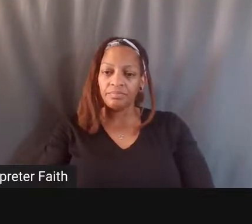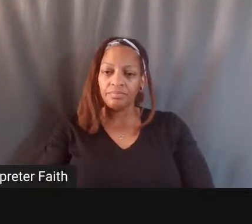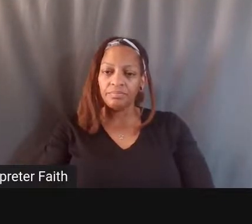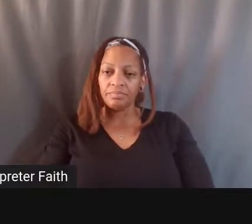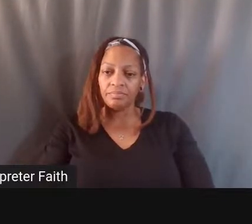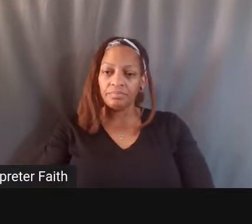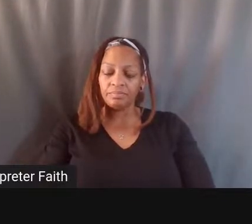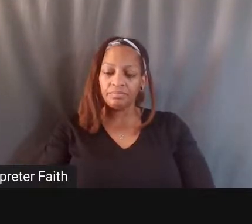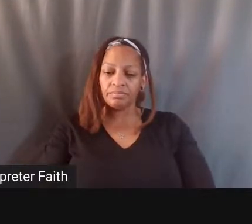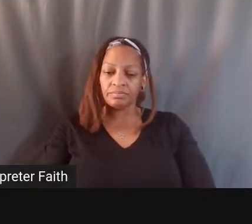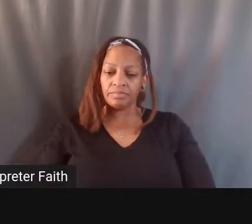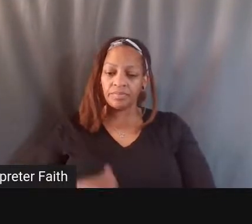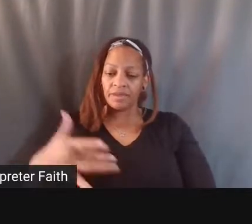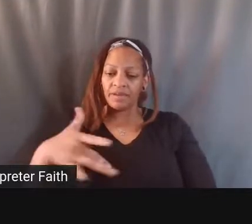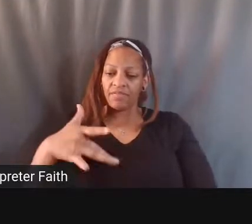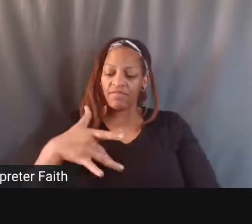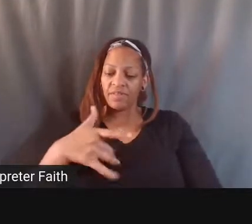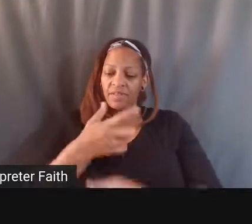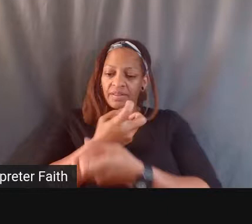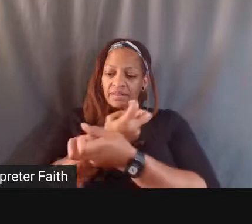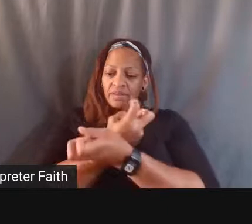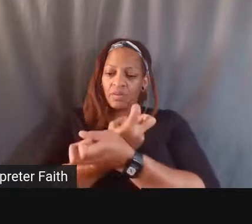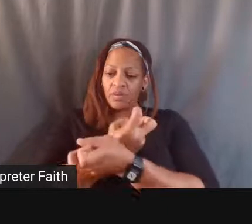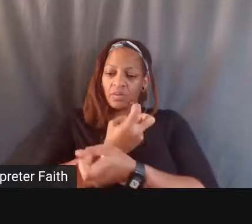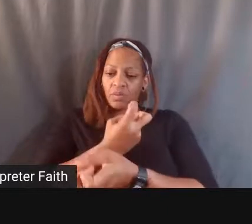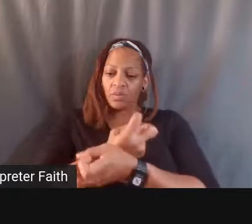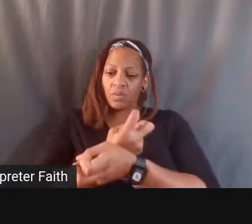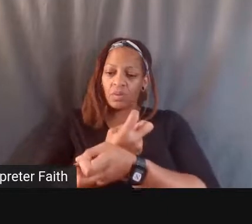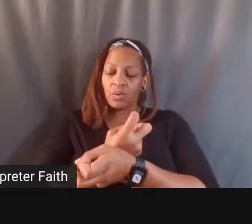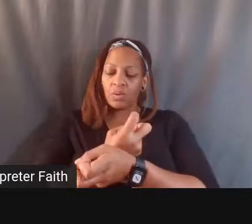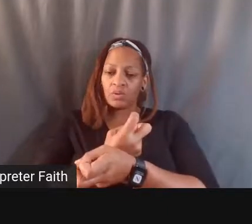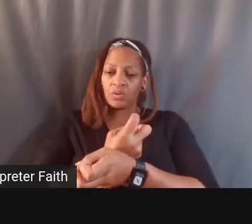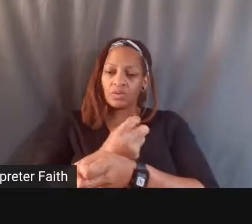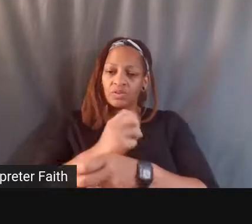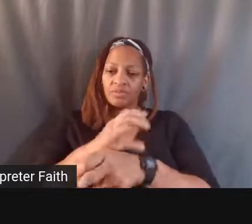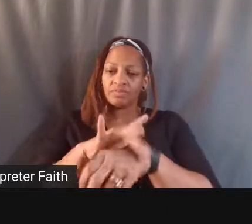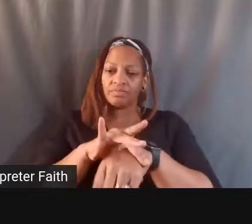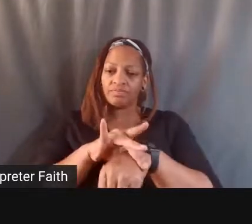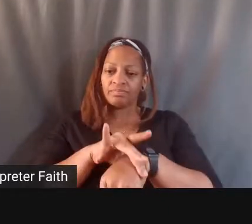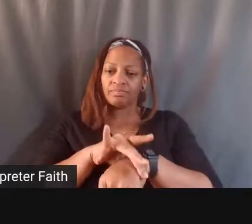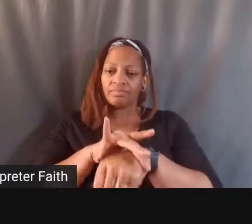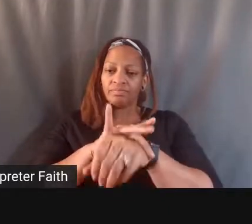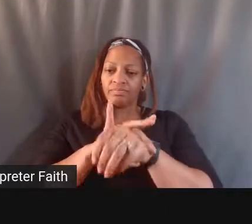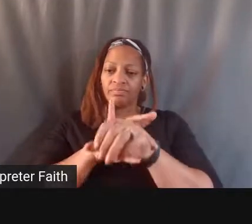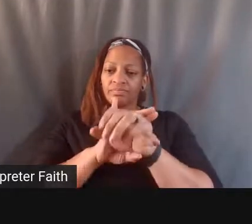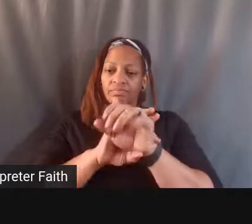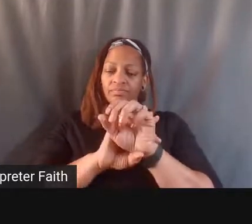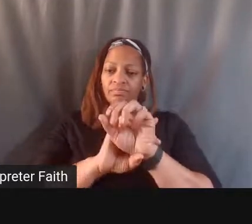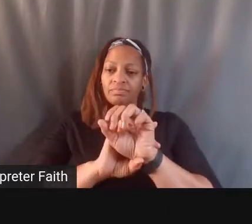Feel the bones of your wrist and the softness of your palms.